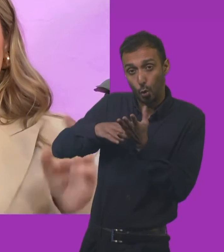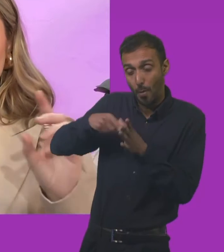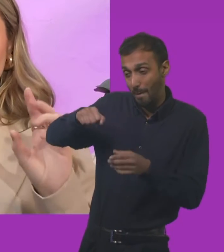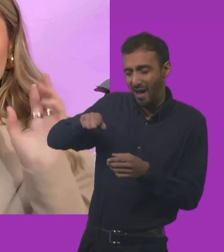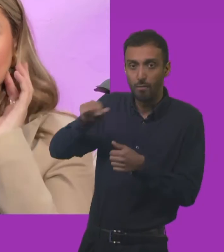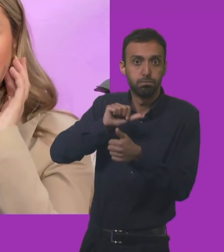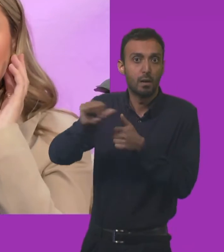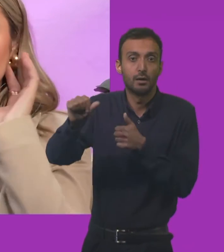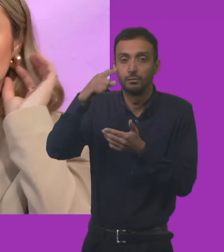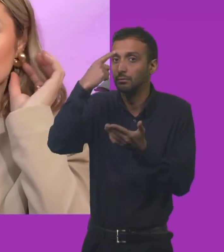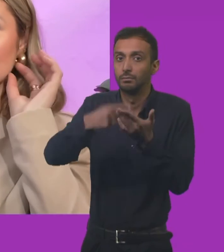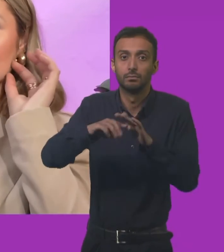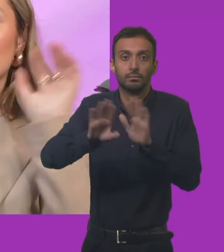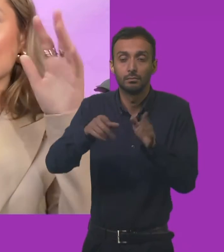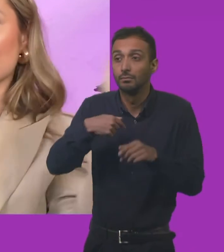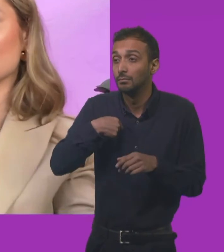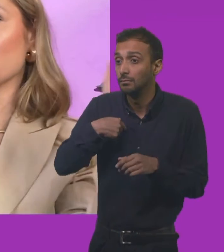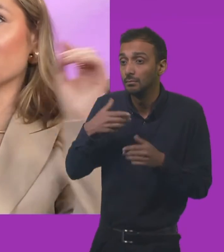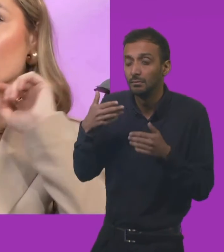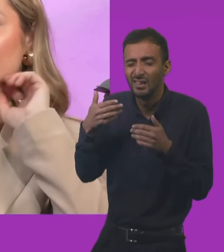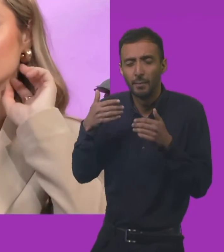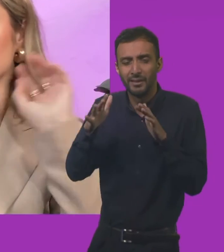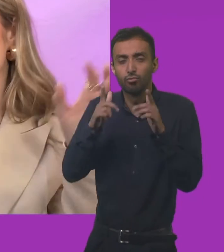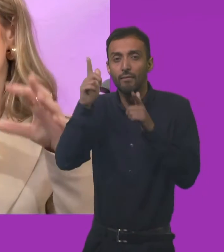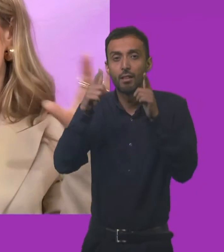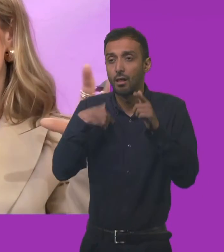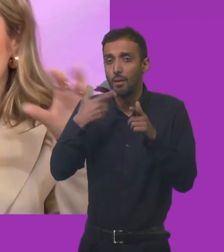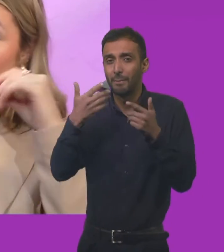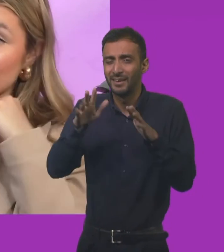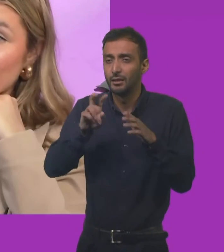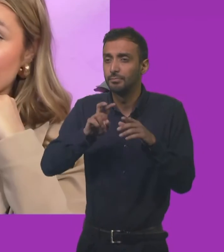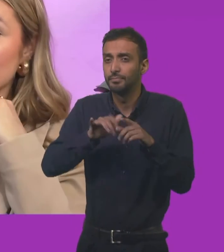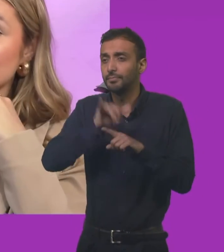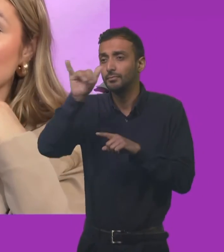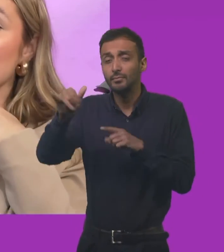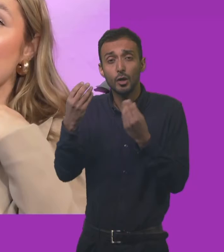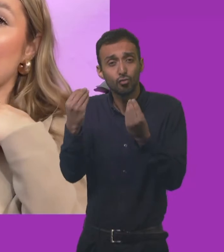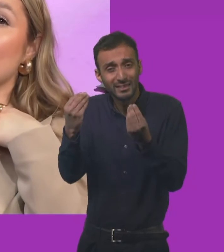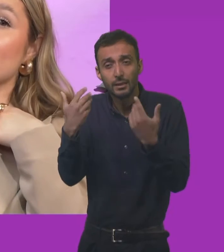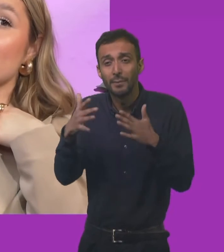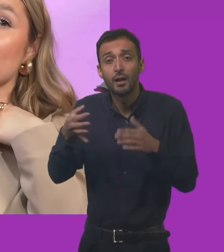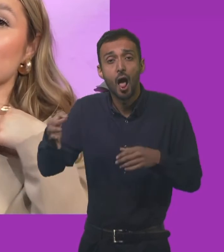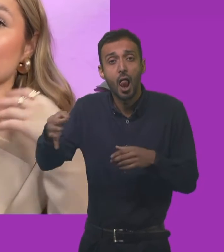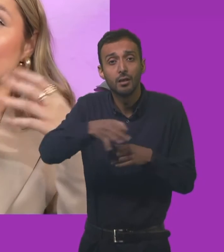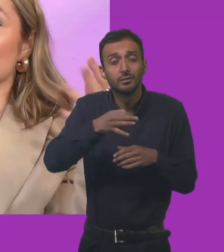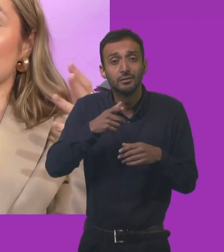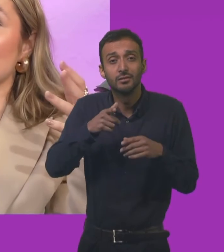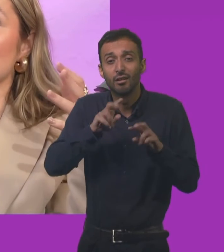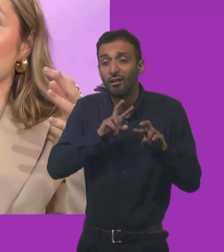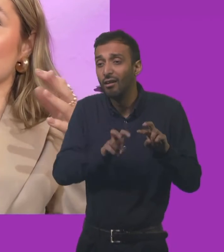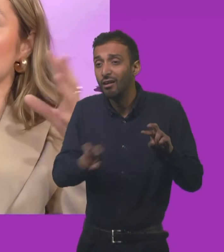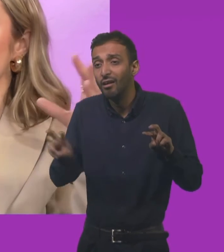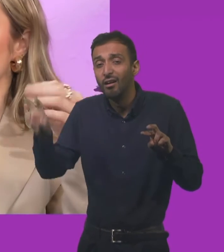I think it was not last summer, the summer before, to Greece, and we did island hopping, me and my boyfriend. Yeah. And that was obviously a